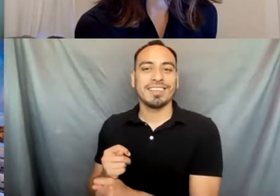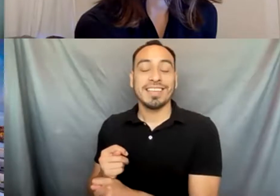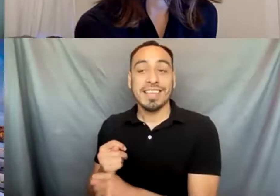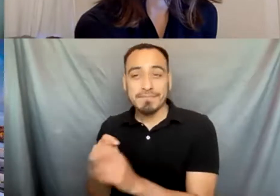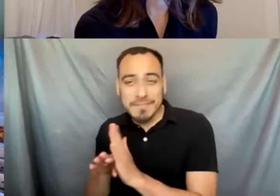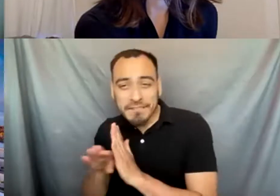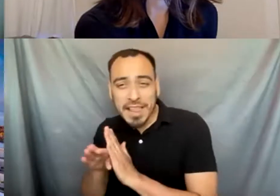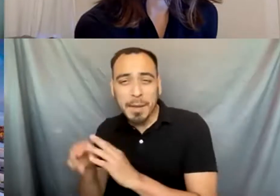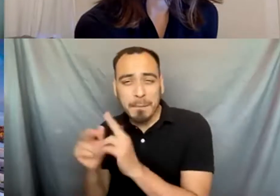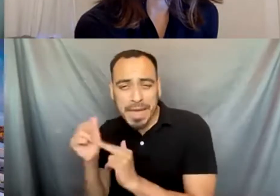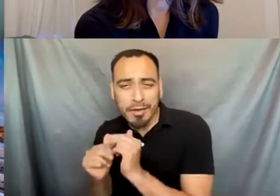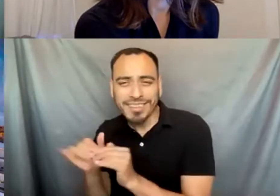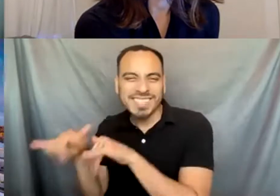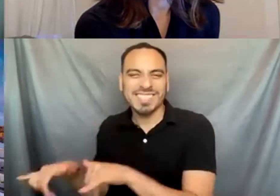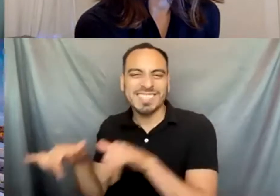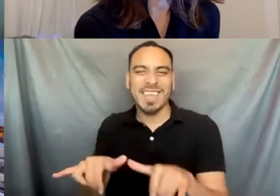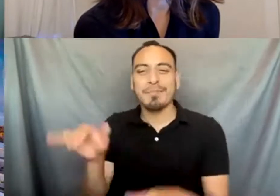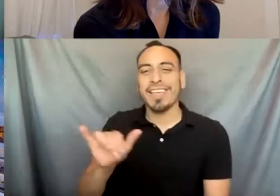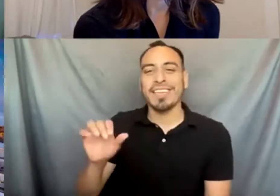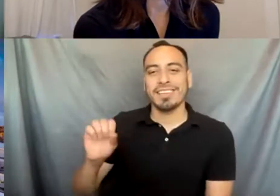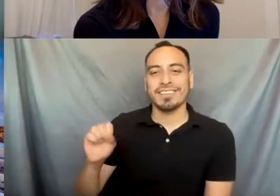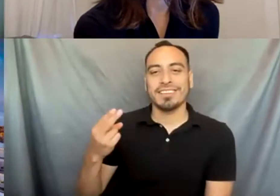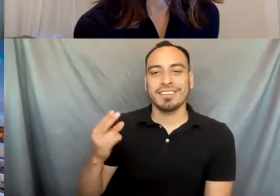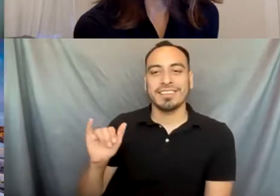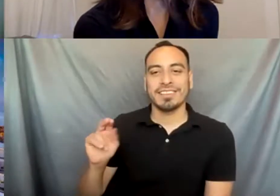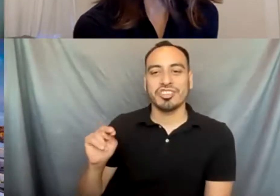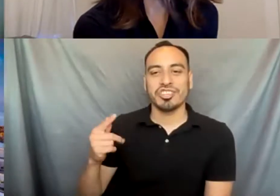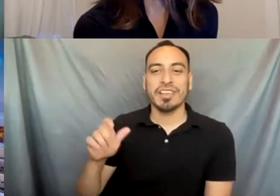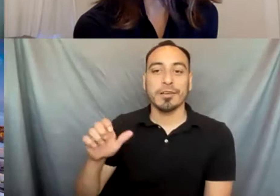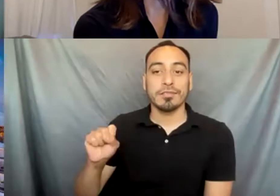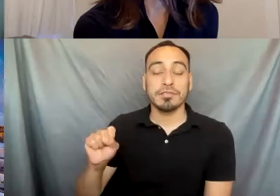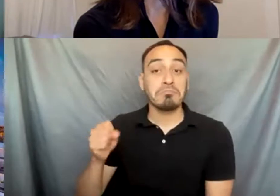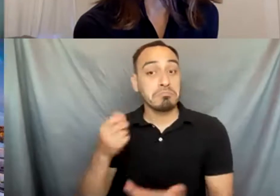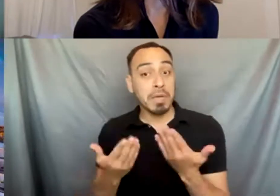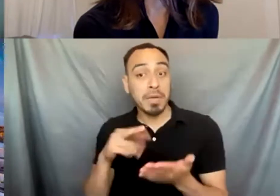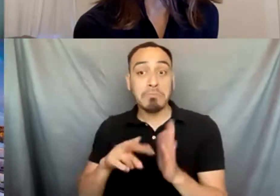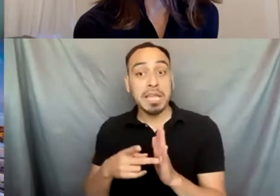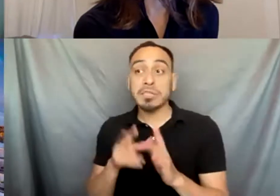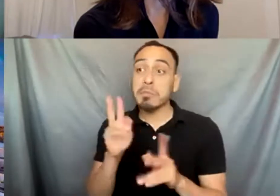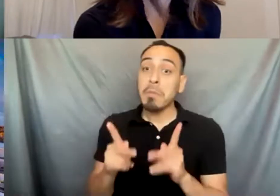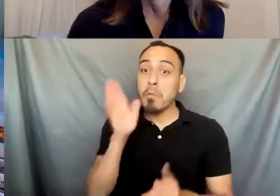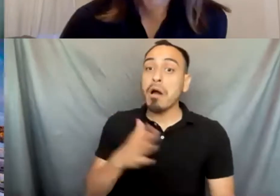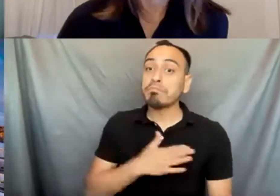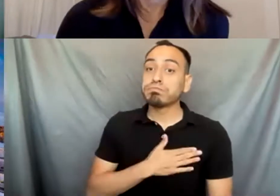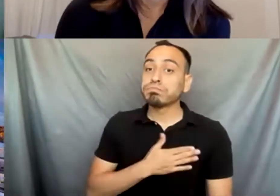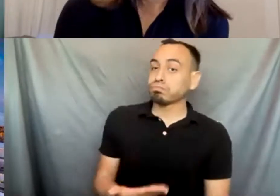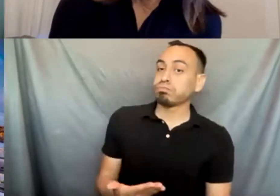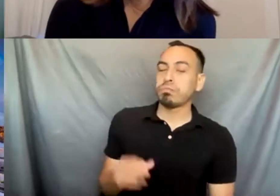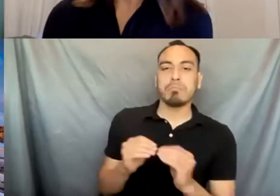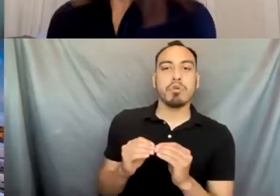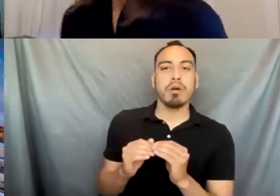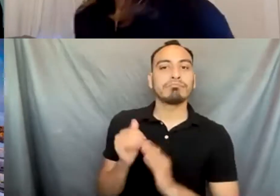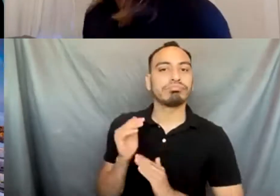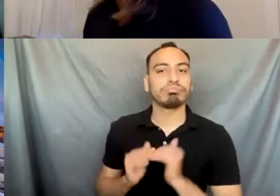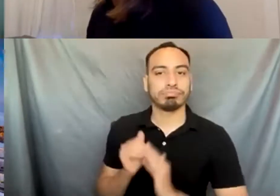is built. And so some people may be more comfortable. That may improve some of the hesitancy